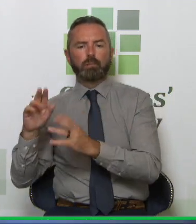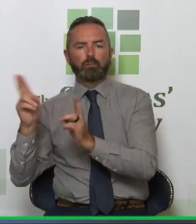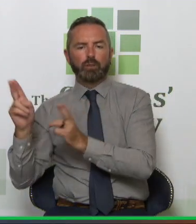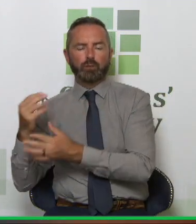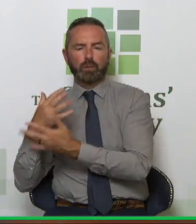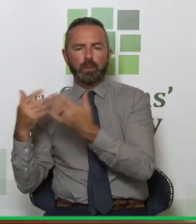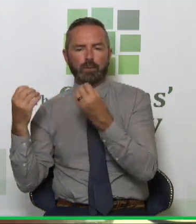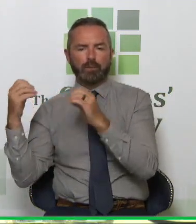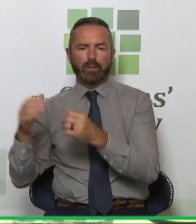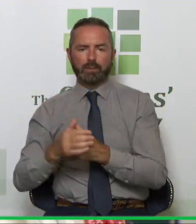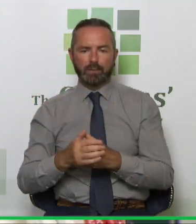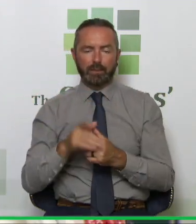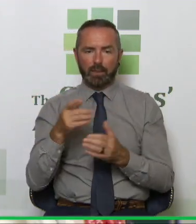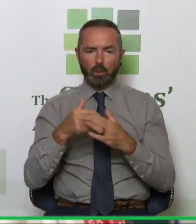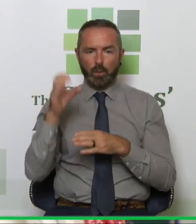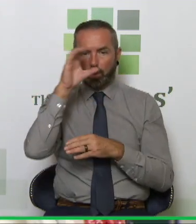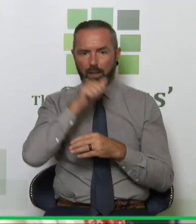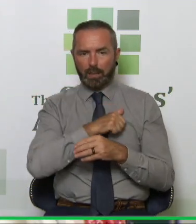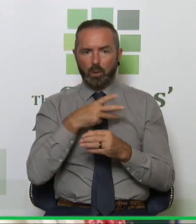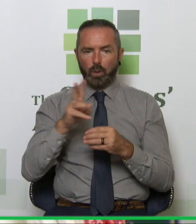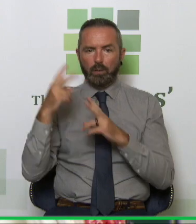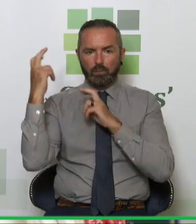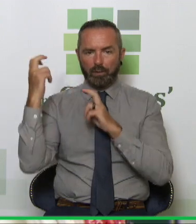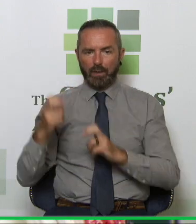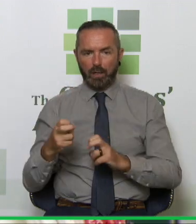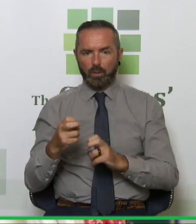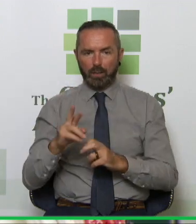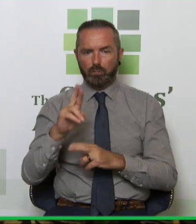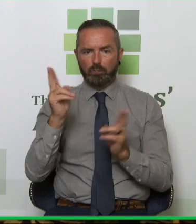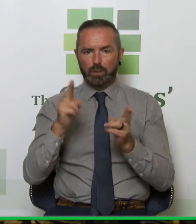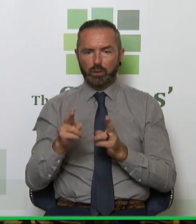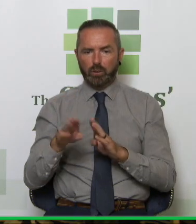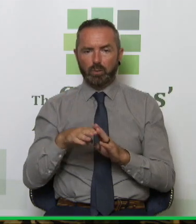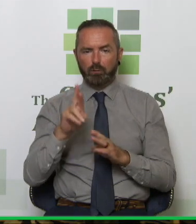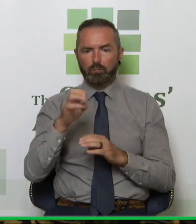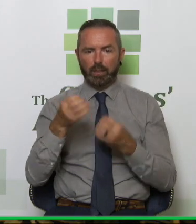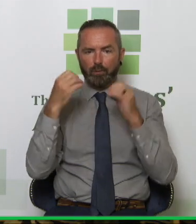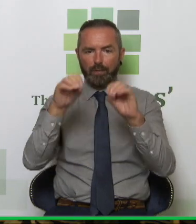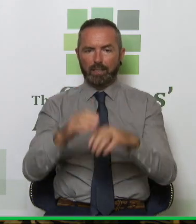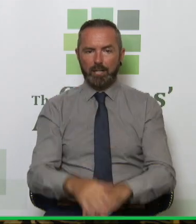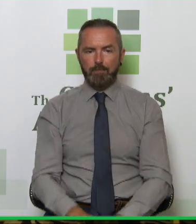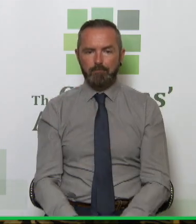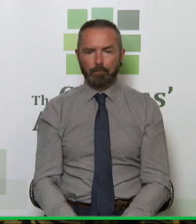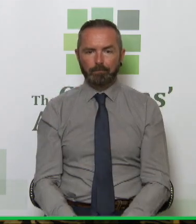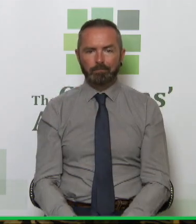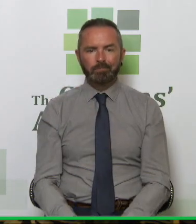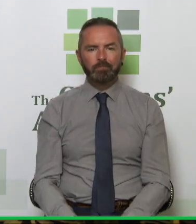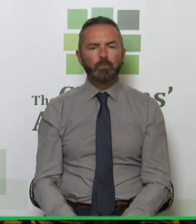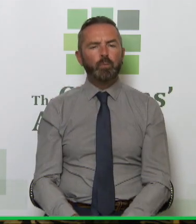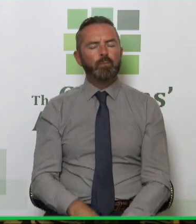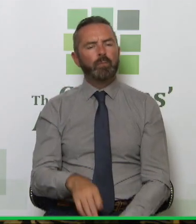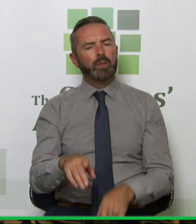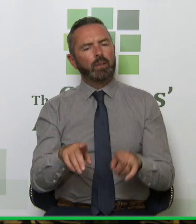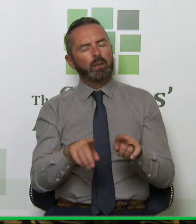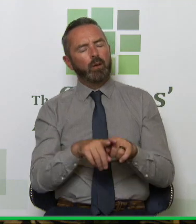these are all things that we look at when we're looking at evaluating reductions in reoffending. Ian, can I just ask you, you have also some information in terms